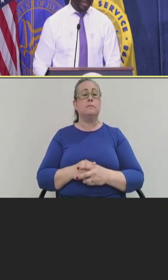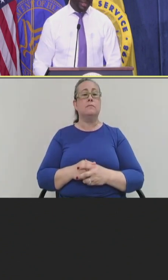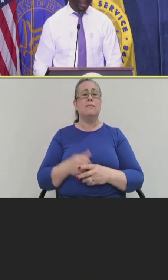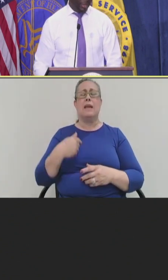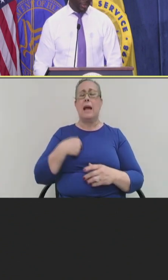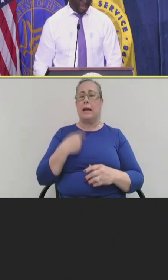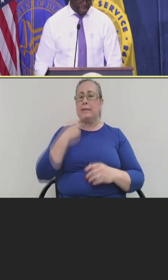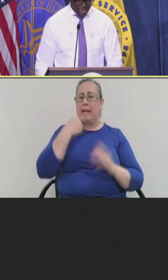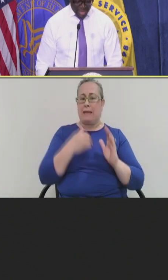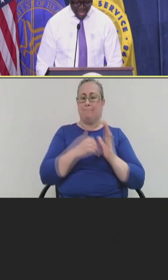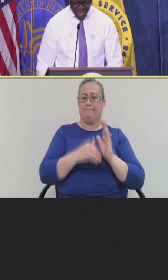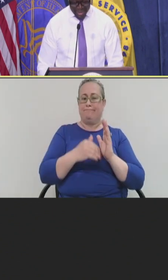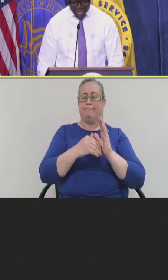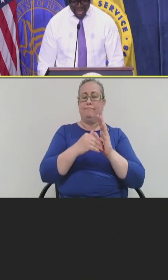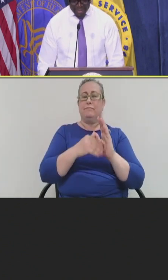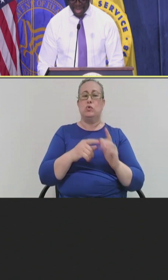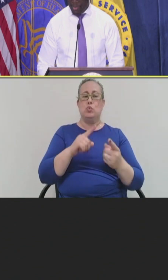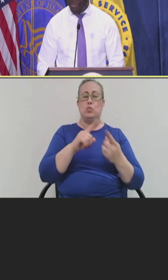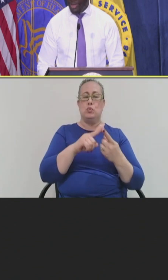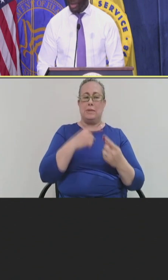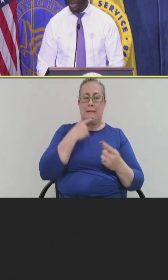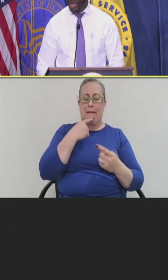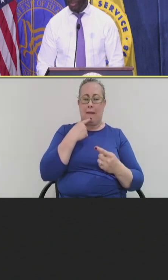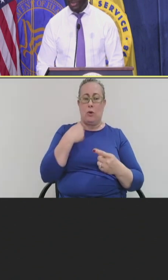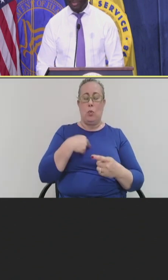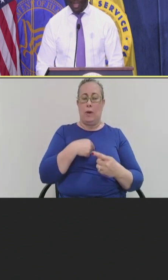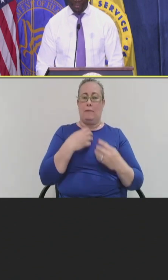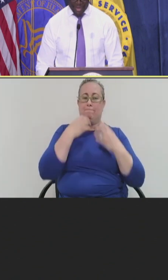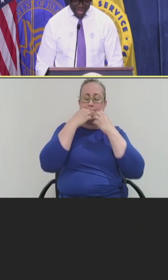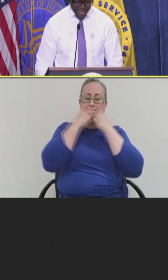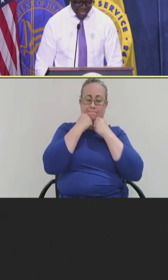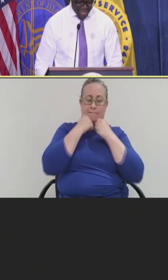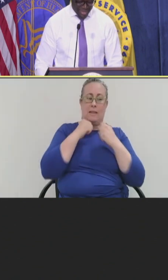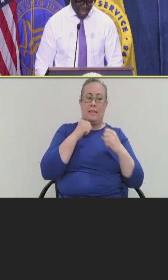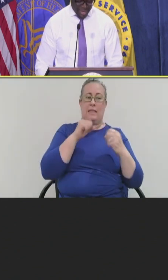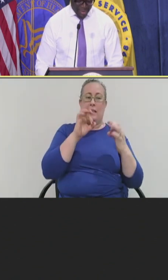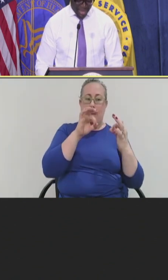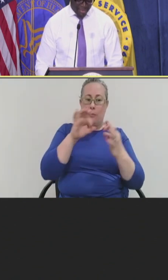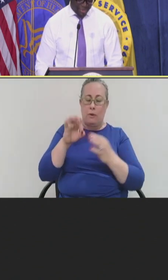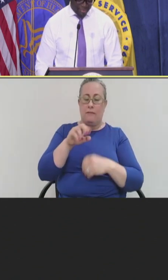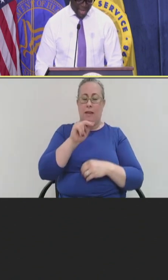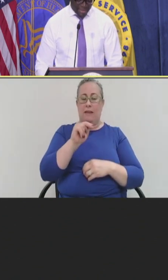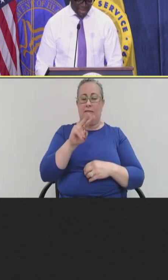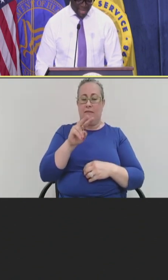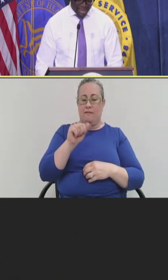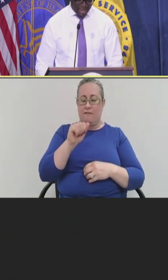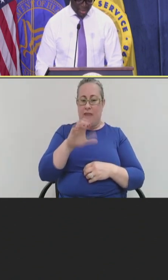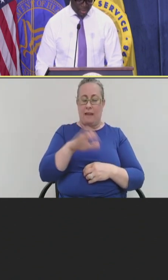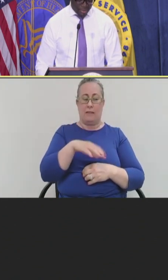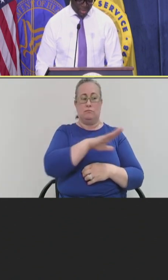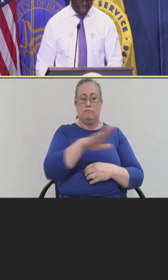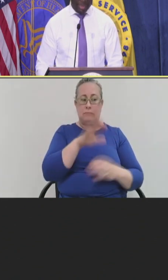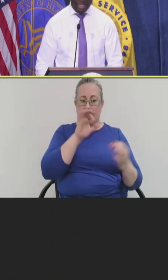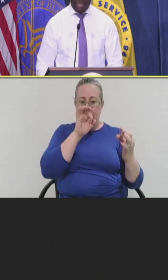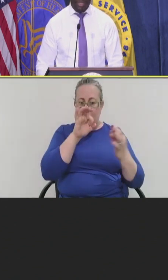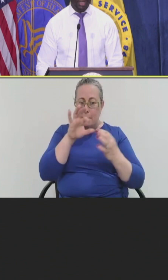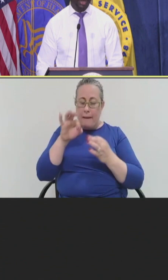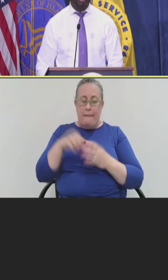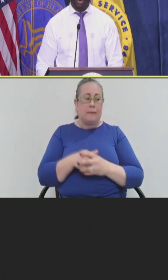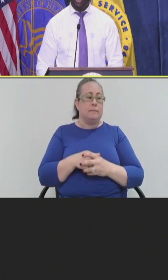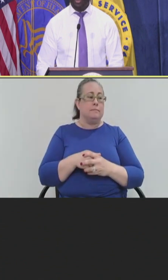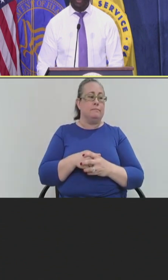saying that, this to say that we value the input of NVAC and the feedbacks, and